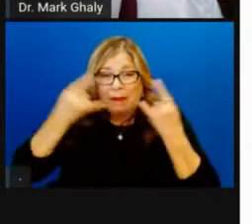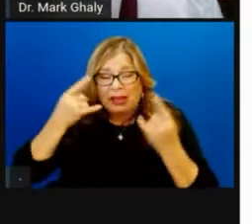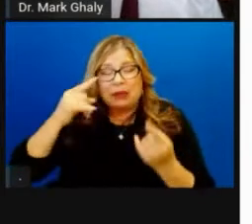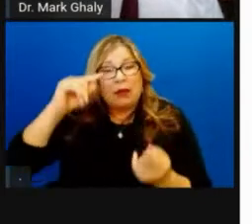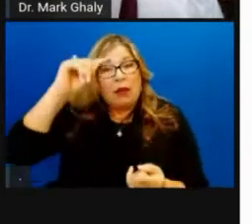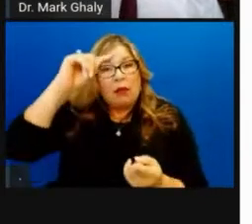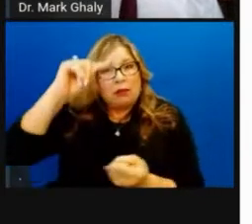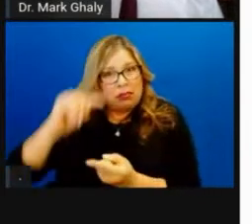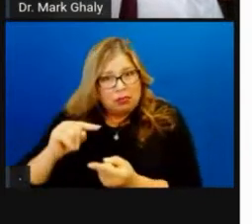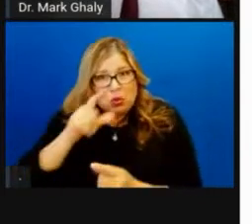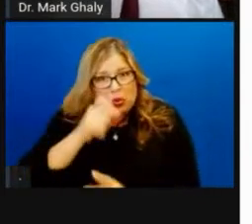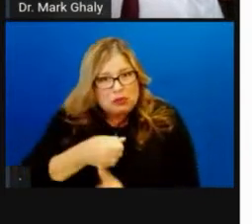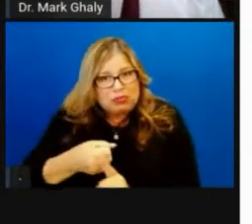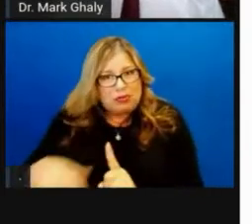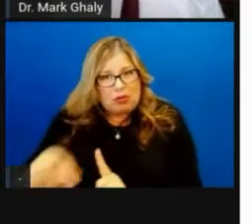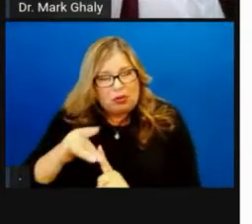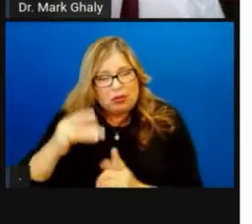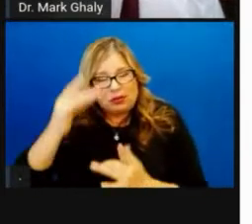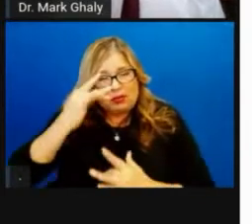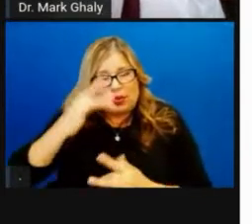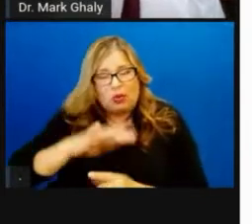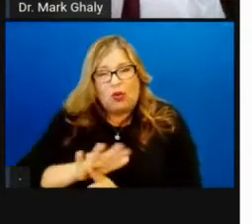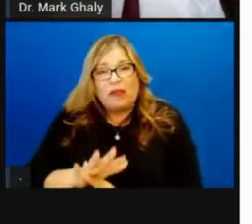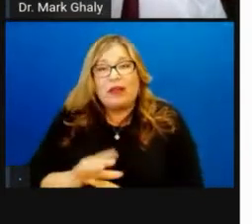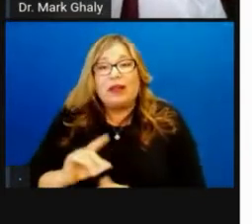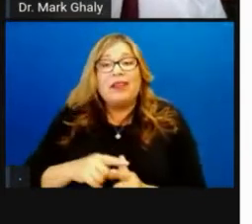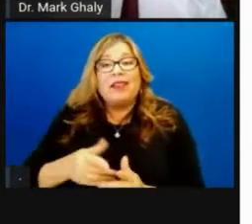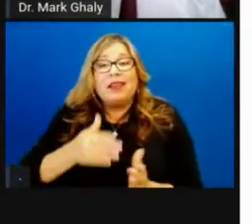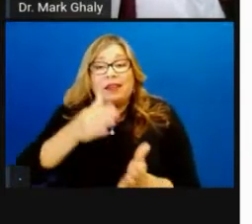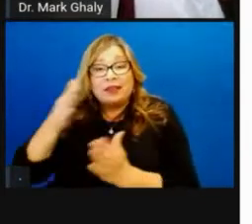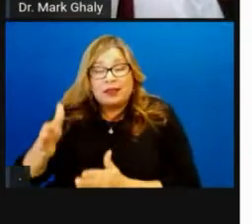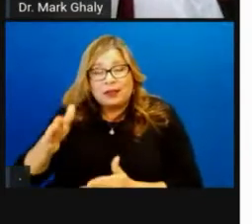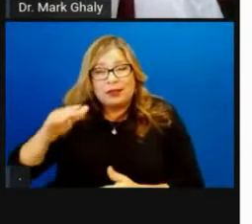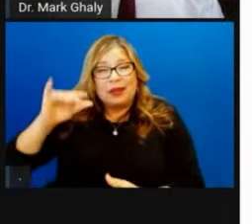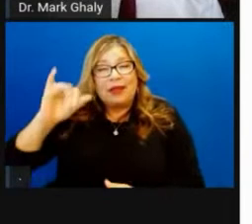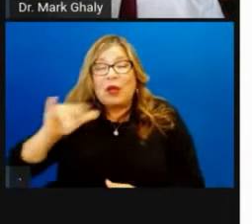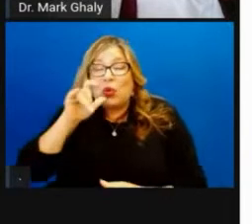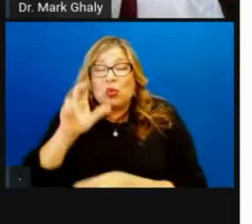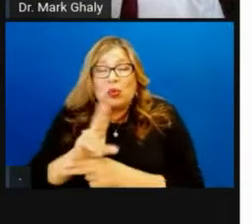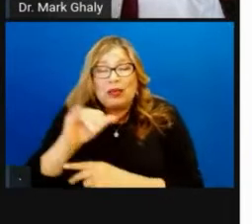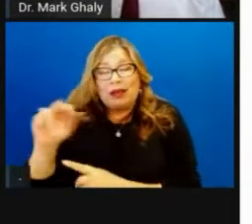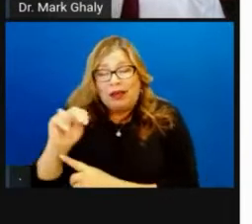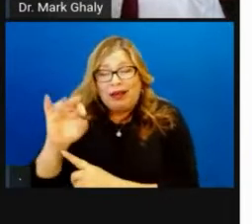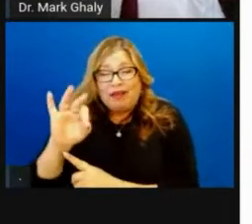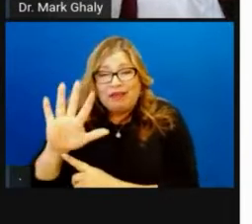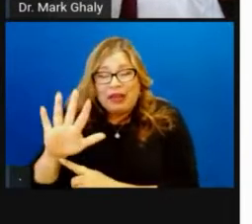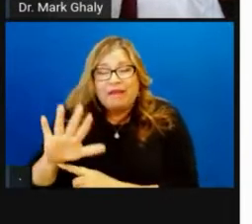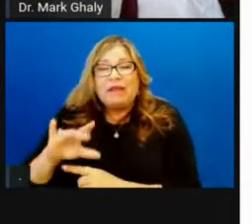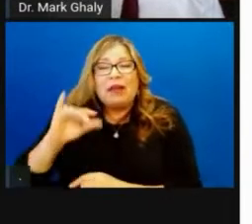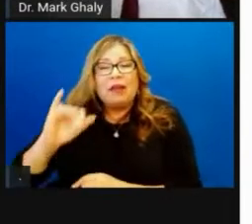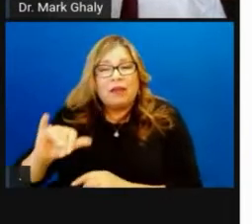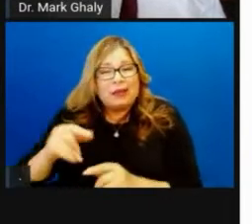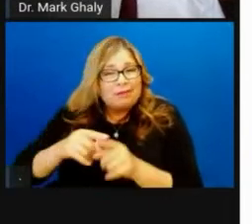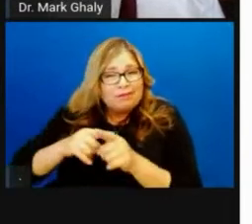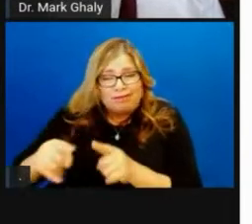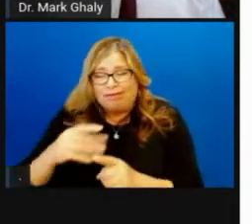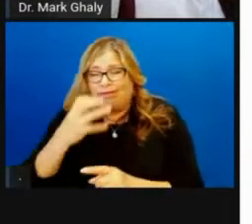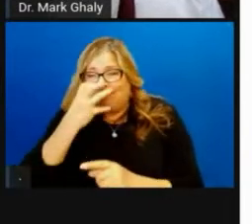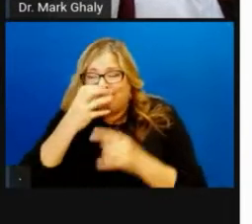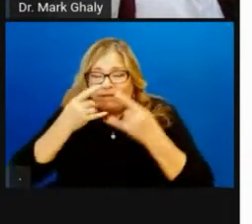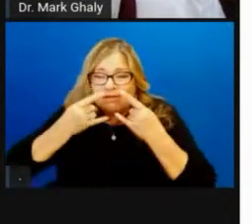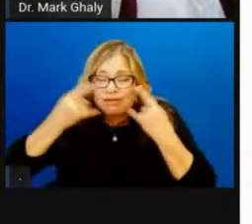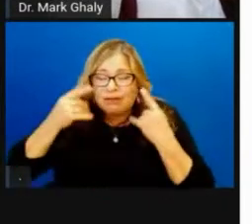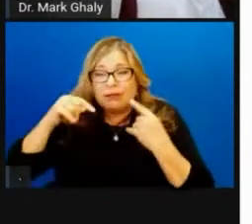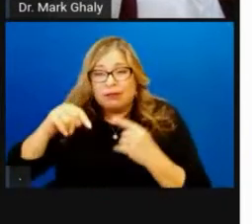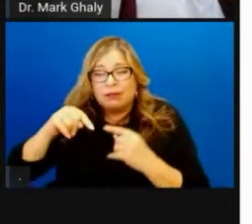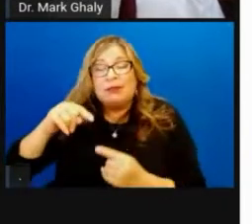N95s, KN95s that are becoming more commonplace, did a tremendous amount to reduce the odds of getting infected